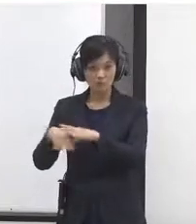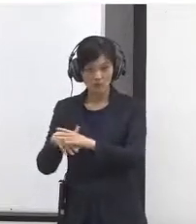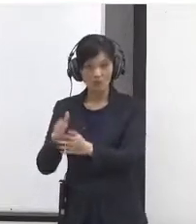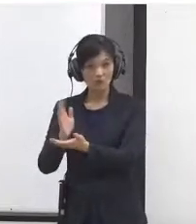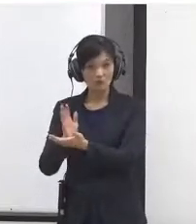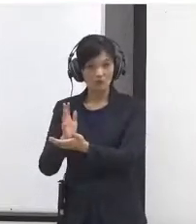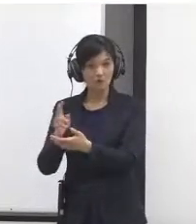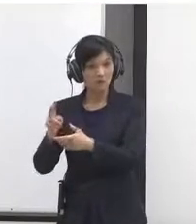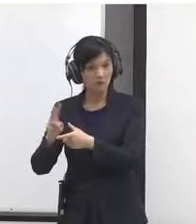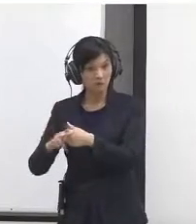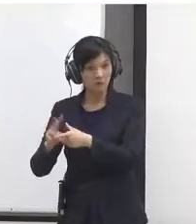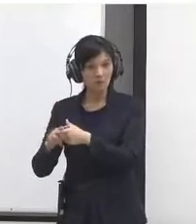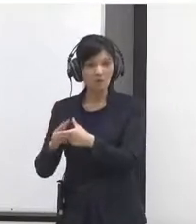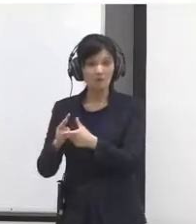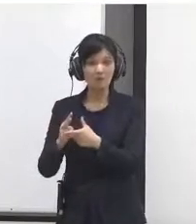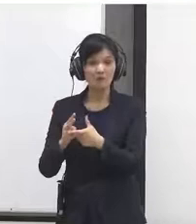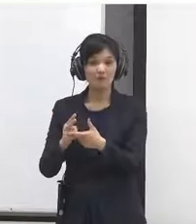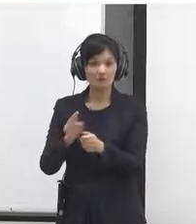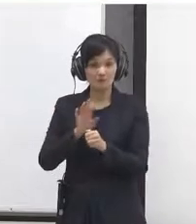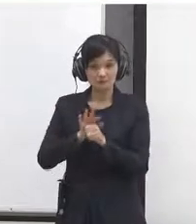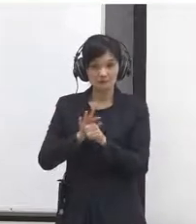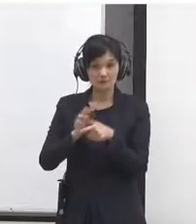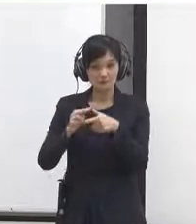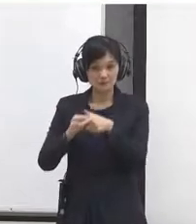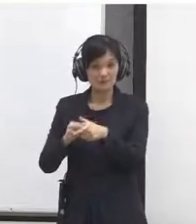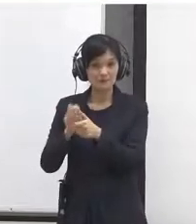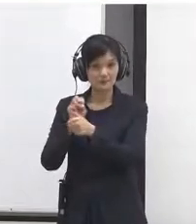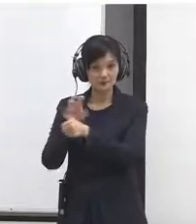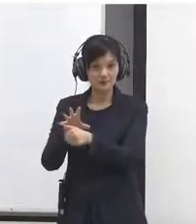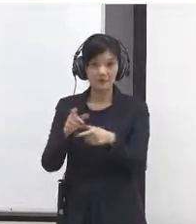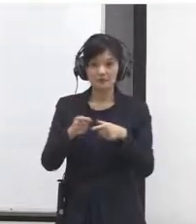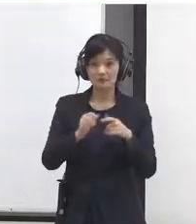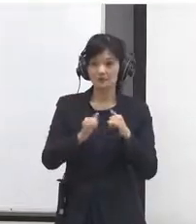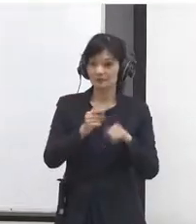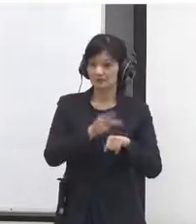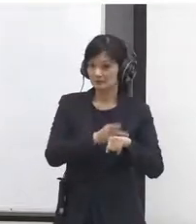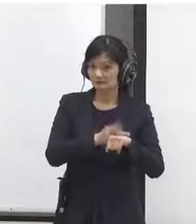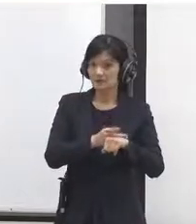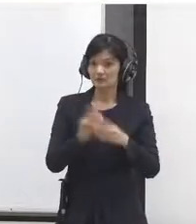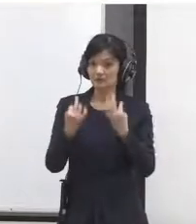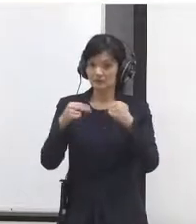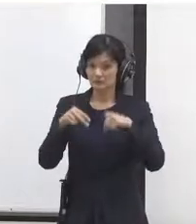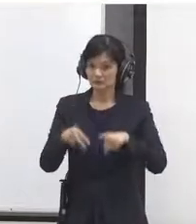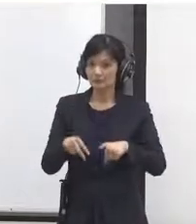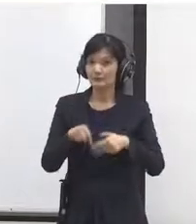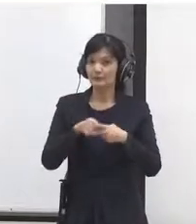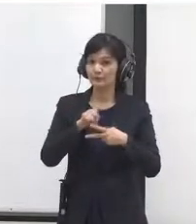civitech or using more digitalizing tools. It's like that.